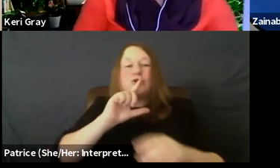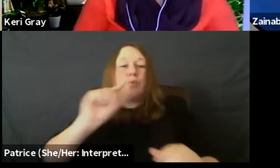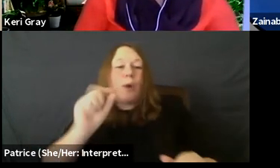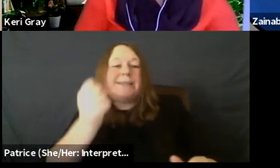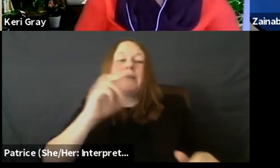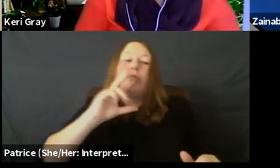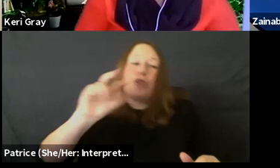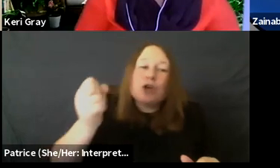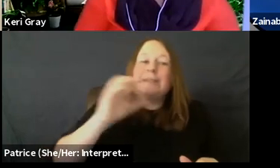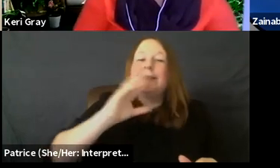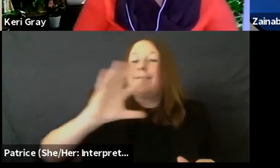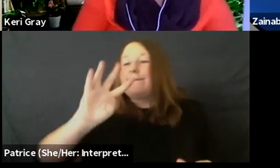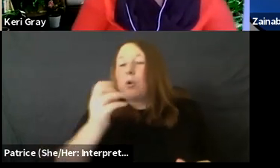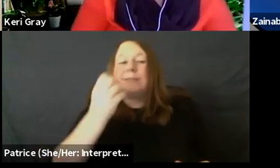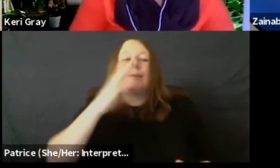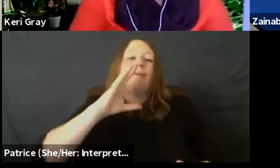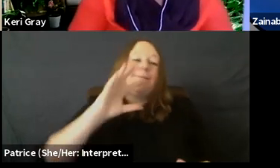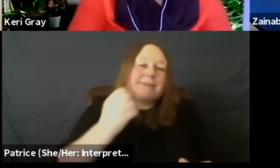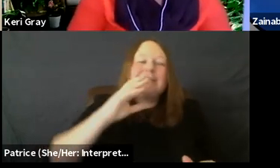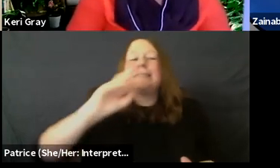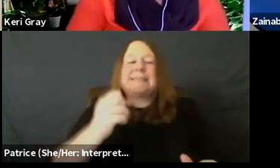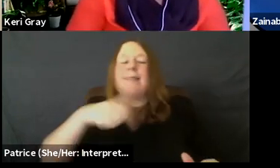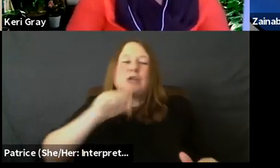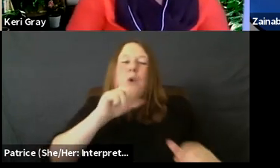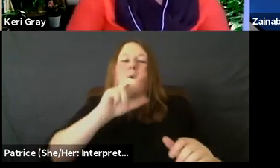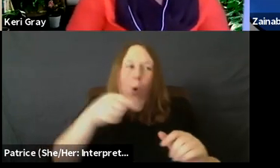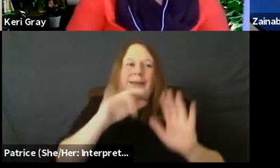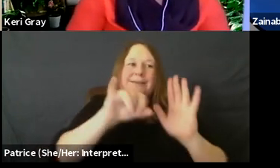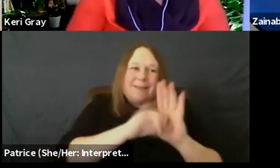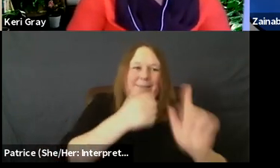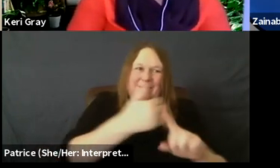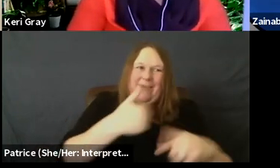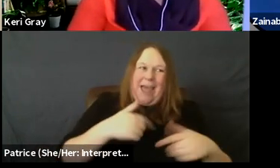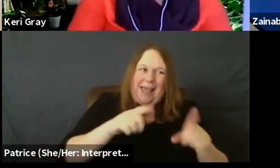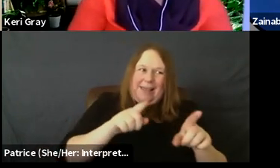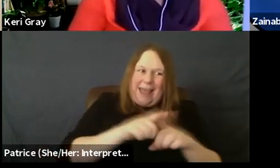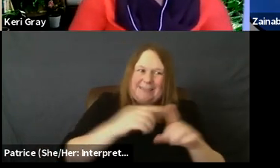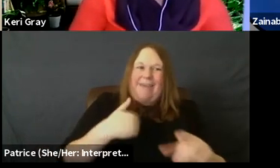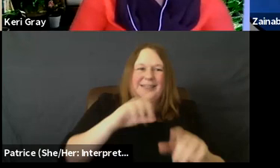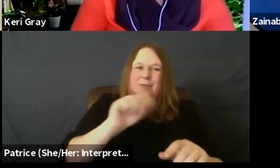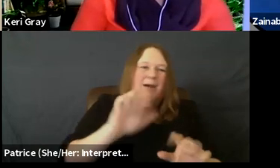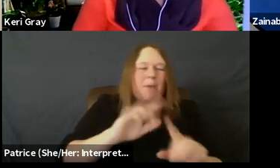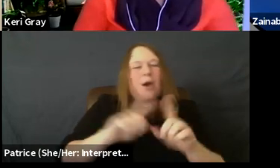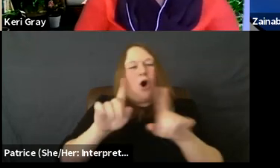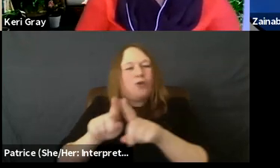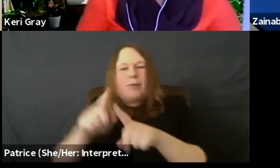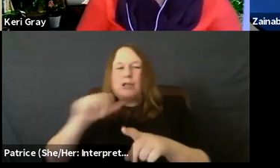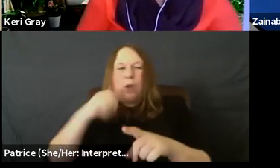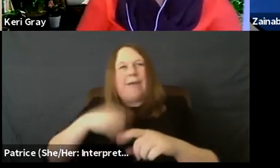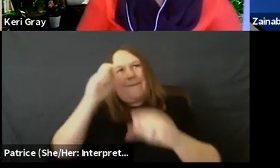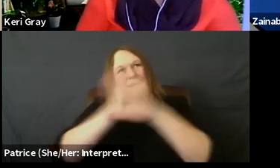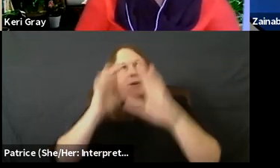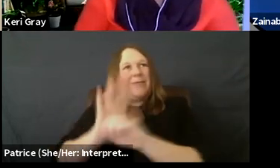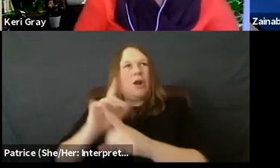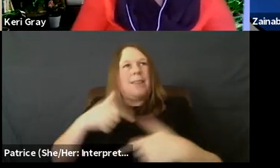30s, 40s, 50s, 60s, they not only don't define themselves as having disabilities, but they also don't have a vision of what their